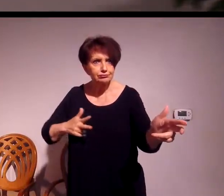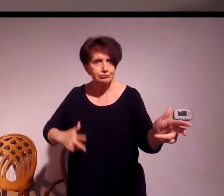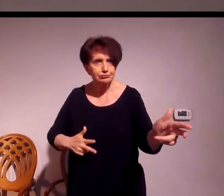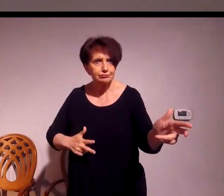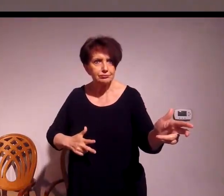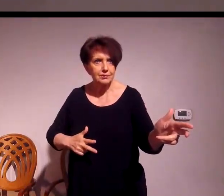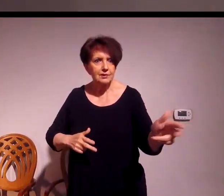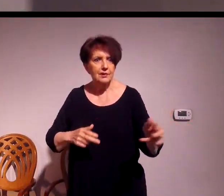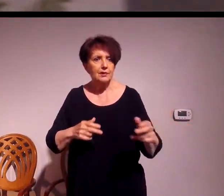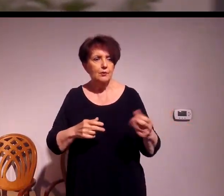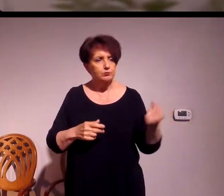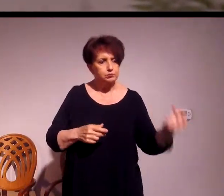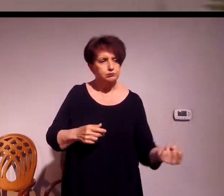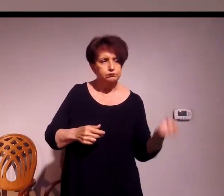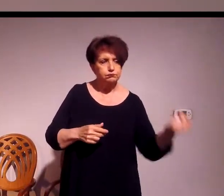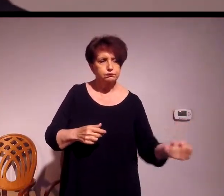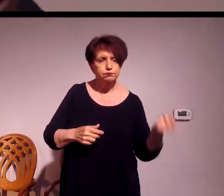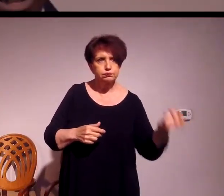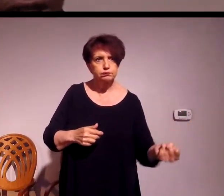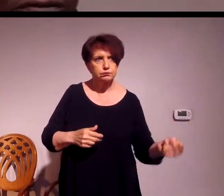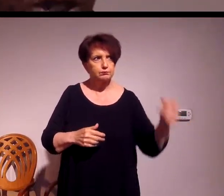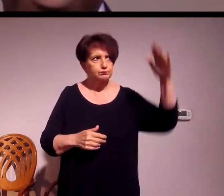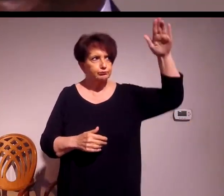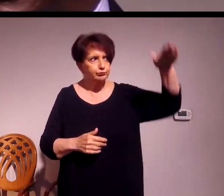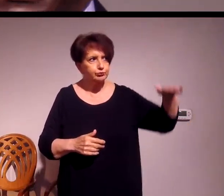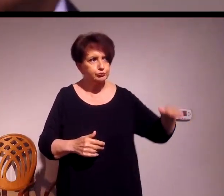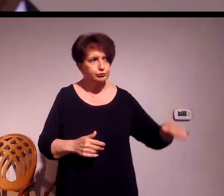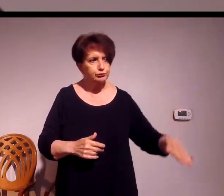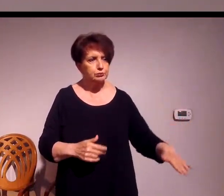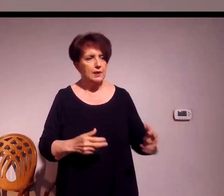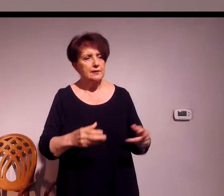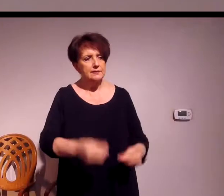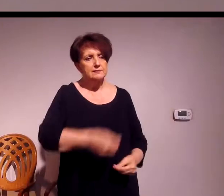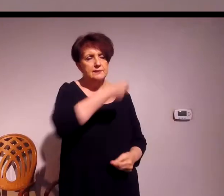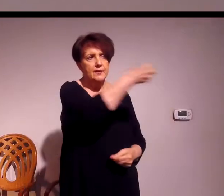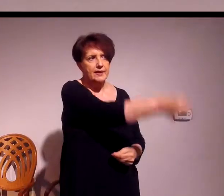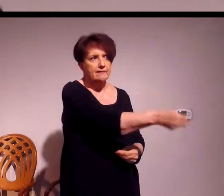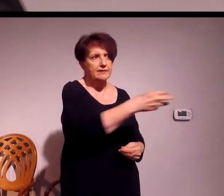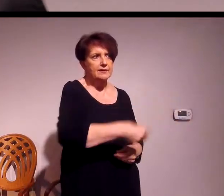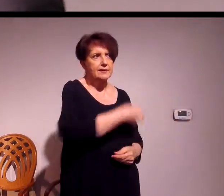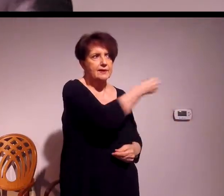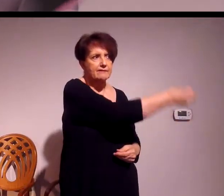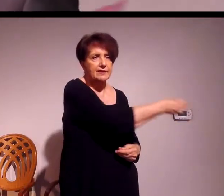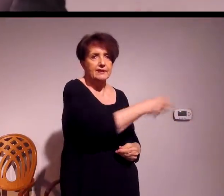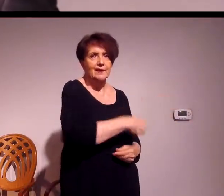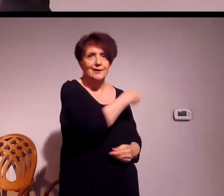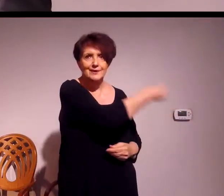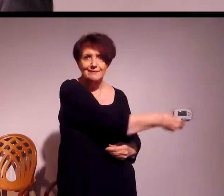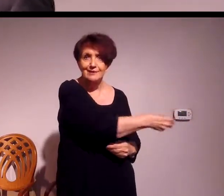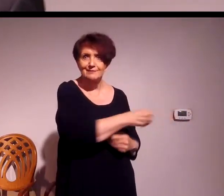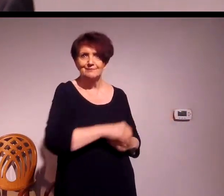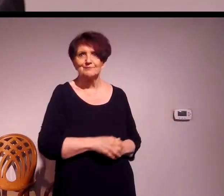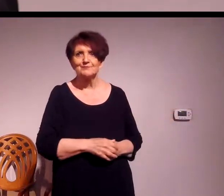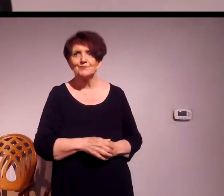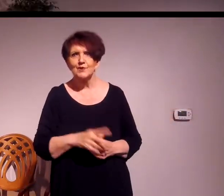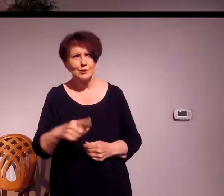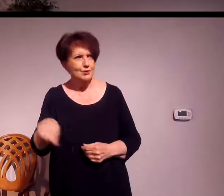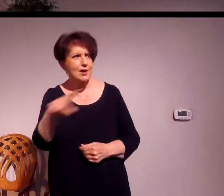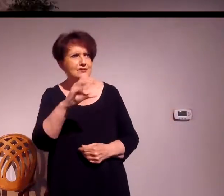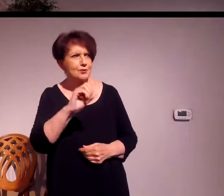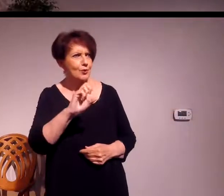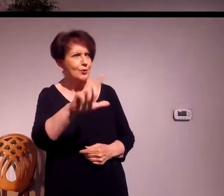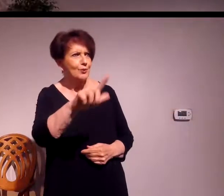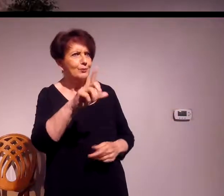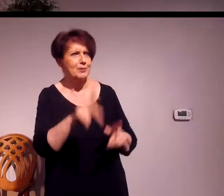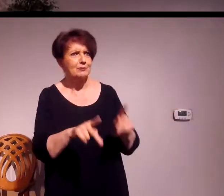sudden, other windows start coming down, and other people start giving, because it's contagious. Hey, that's why I hang out with you guys. You guys are cool people, and I like to be